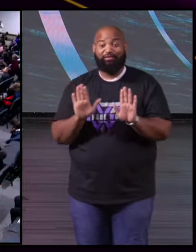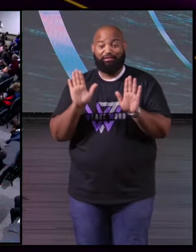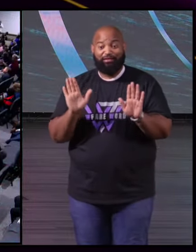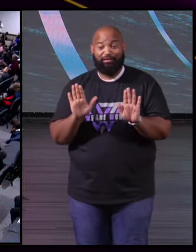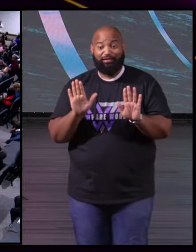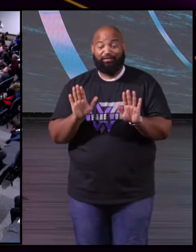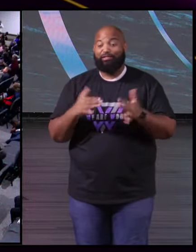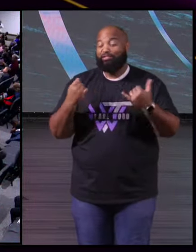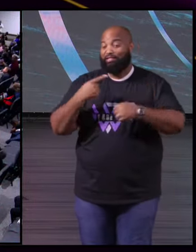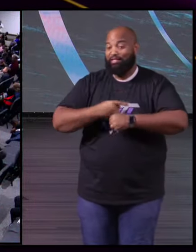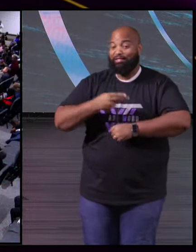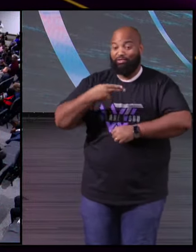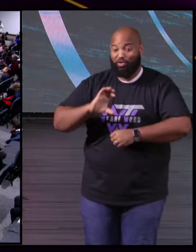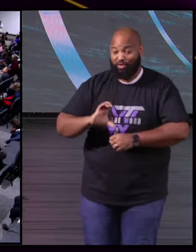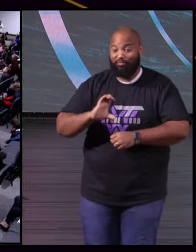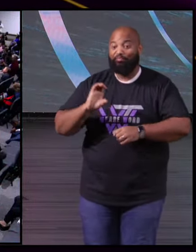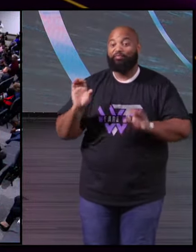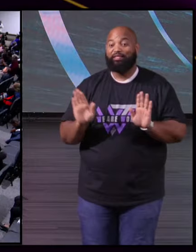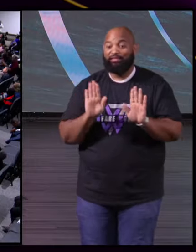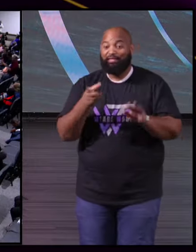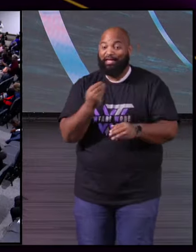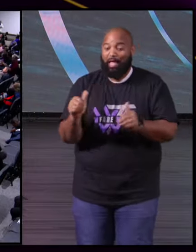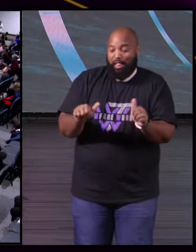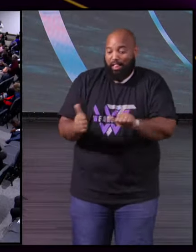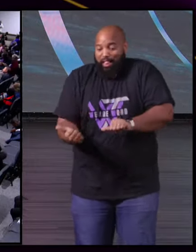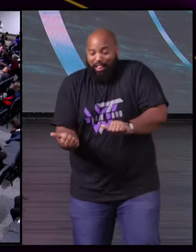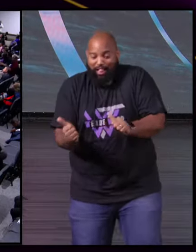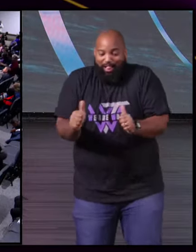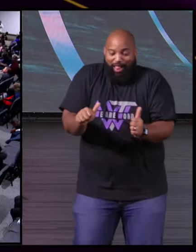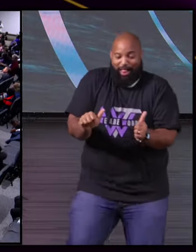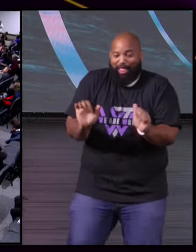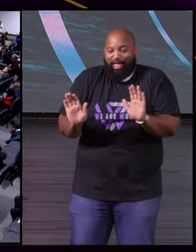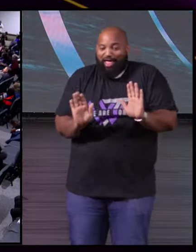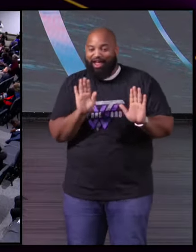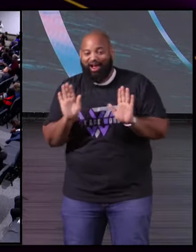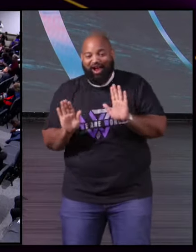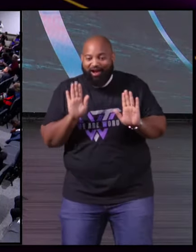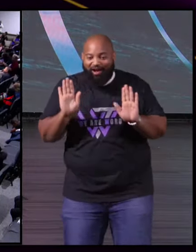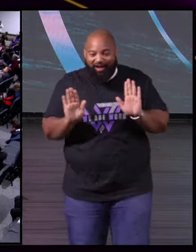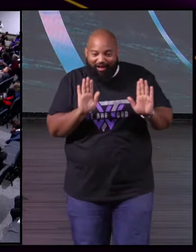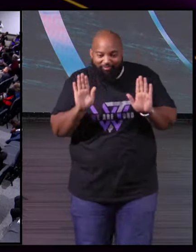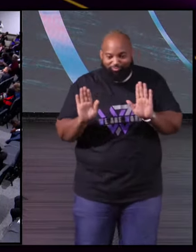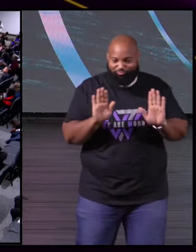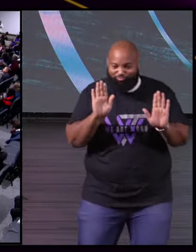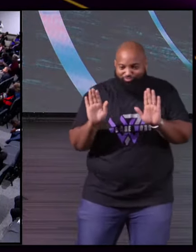only homecoming Sunday, it is baptism Sunday as well.